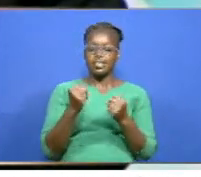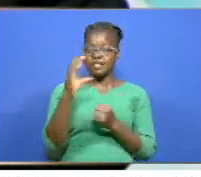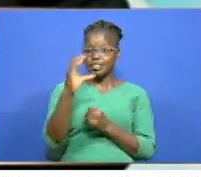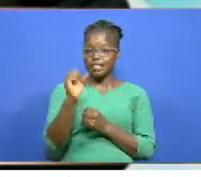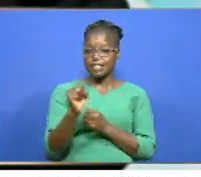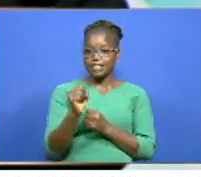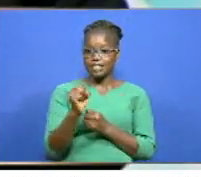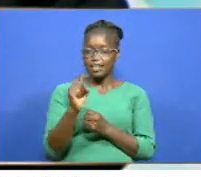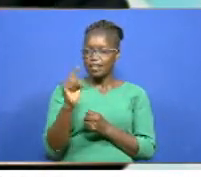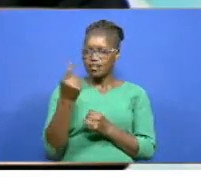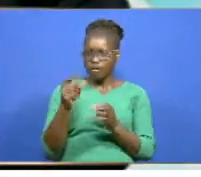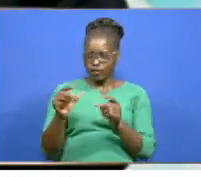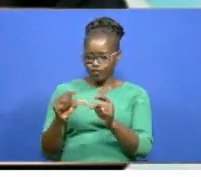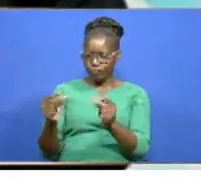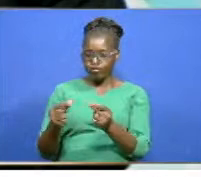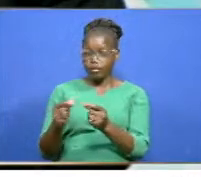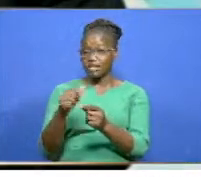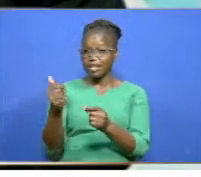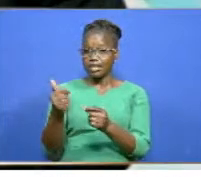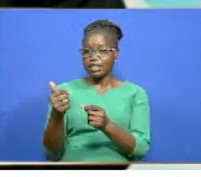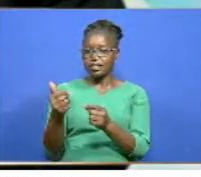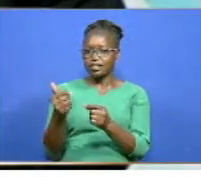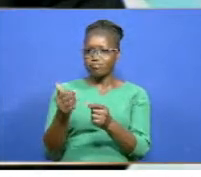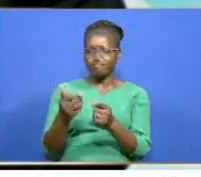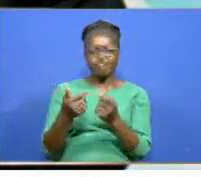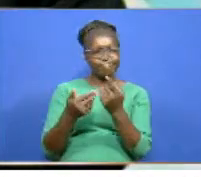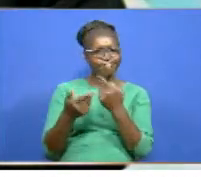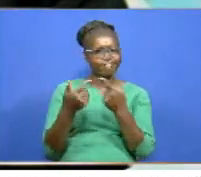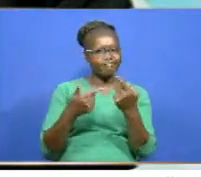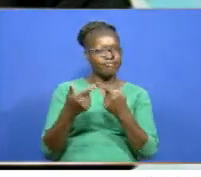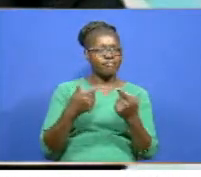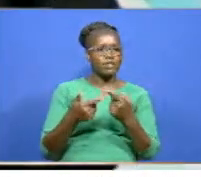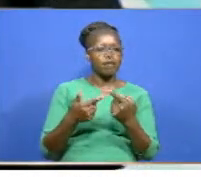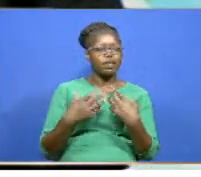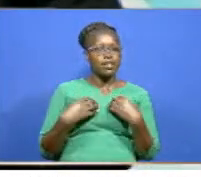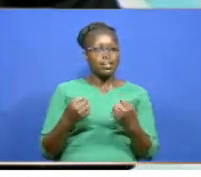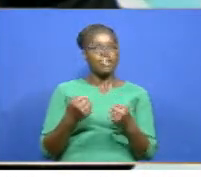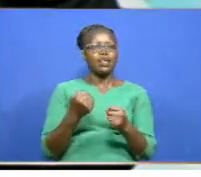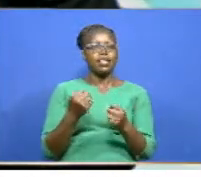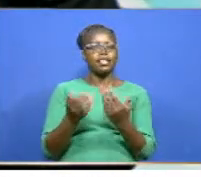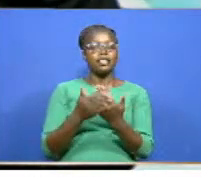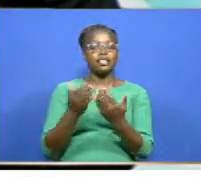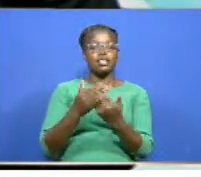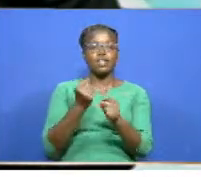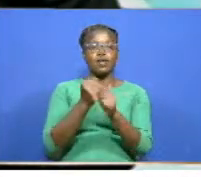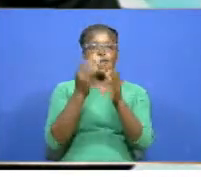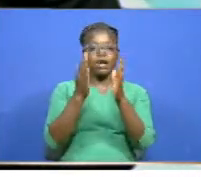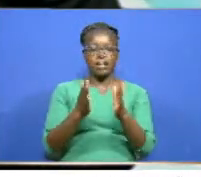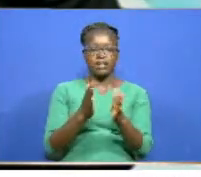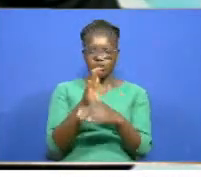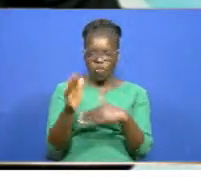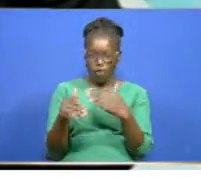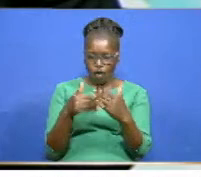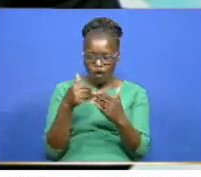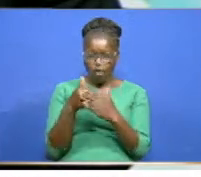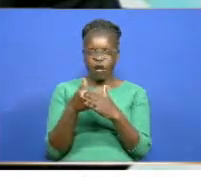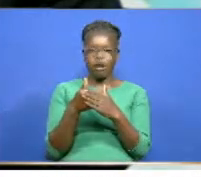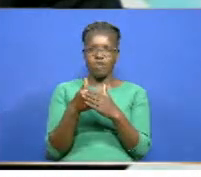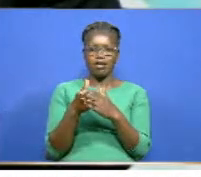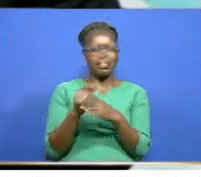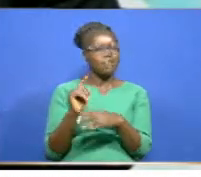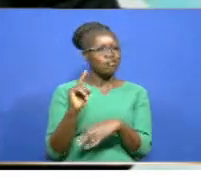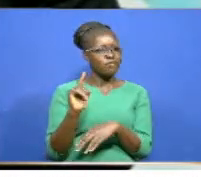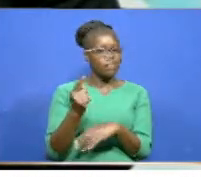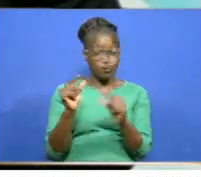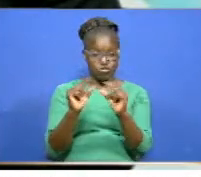and others are slated to be coming. And of course, the health care workers or the frontline workers in the war against COVID-19 will be the